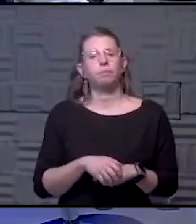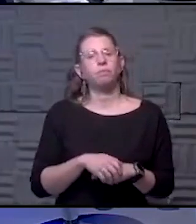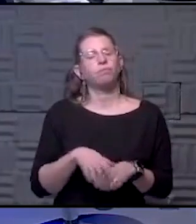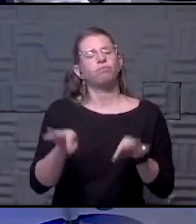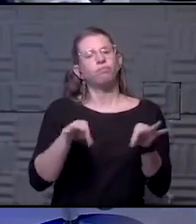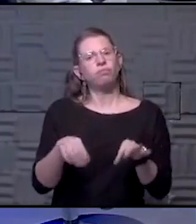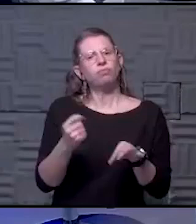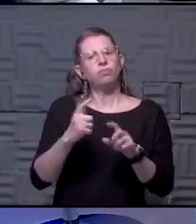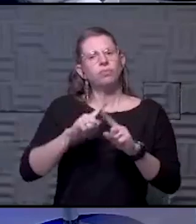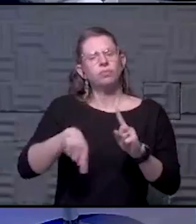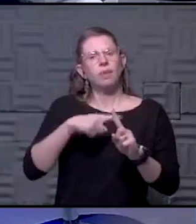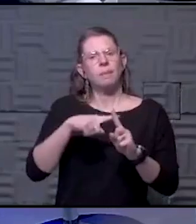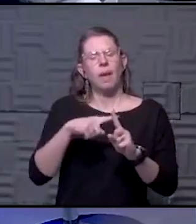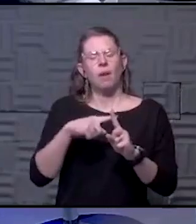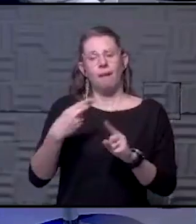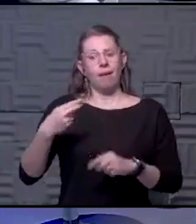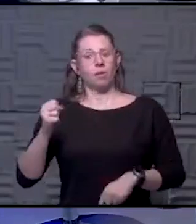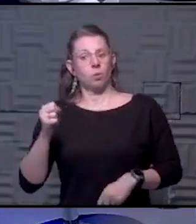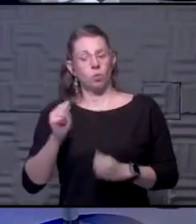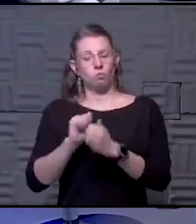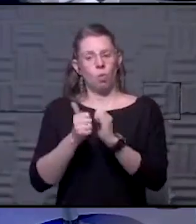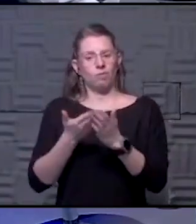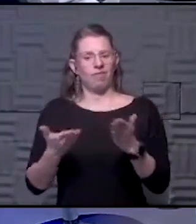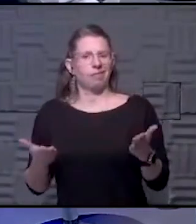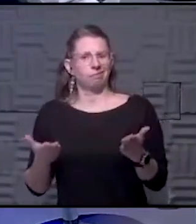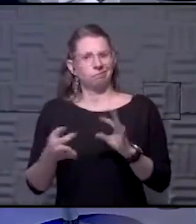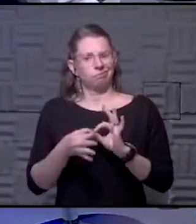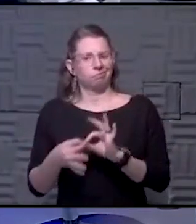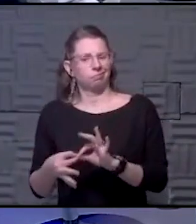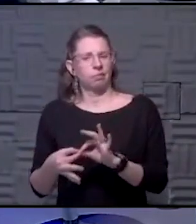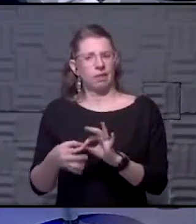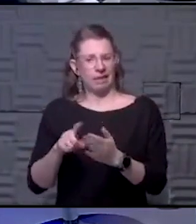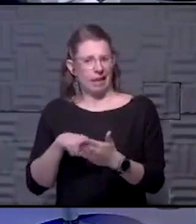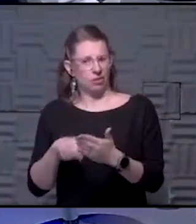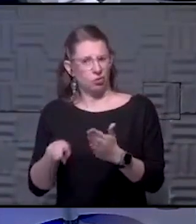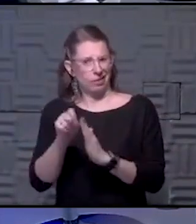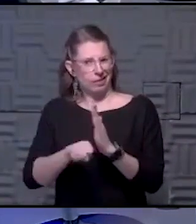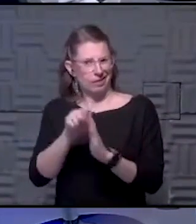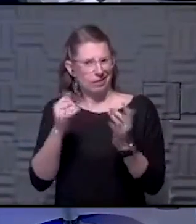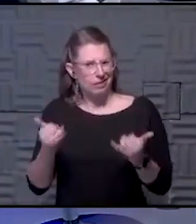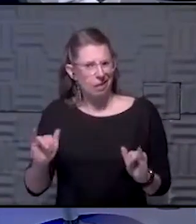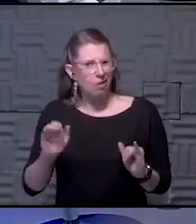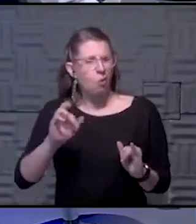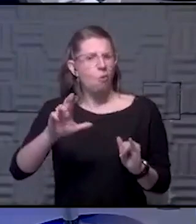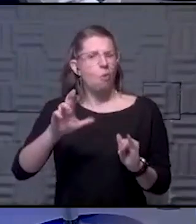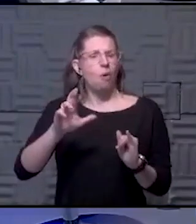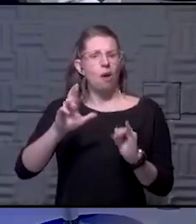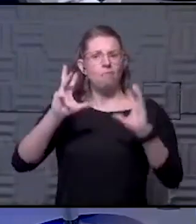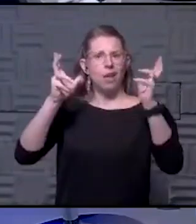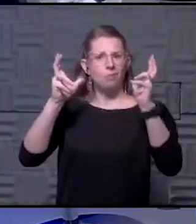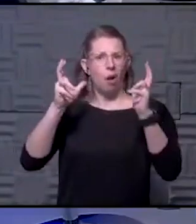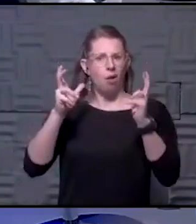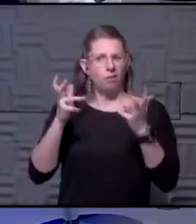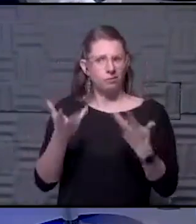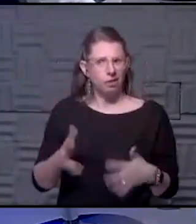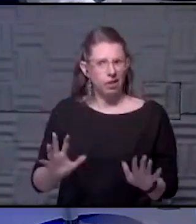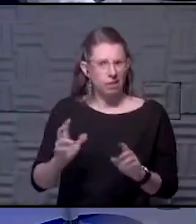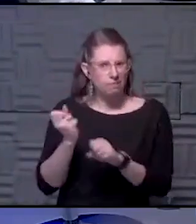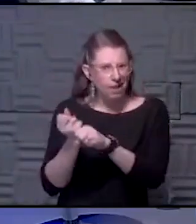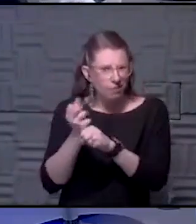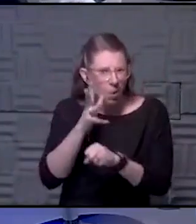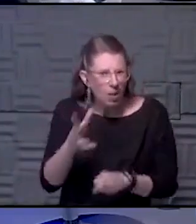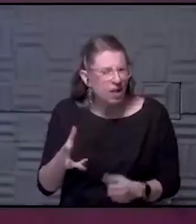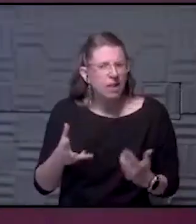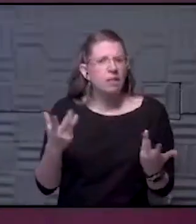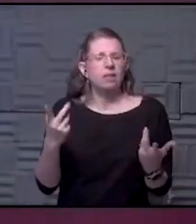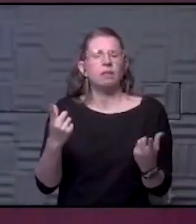about how the whole high school sports thing played out. Did we have to cancel season still, or did basketball's gone? Are we going to play Yeah. baseball? Where